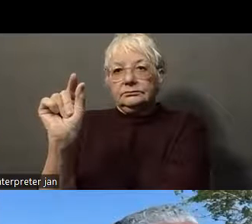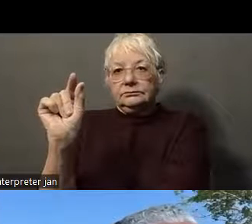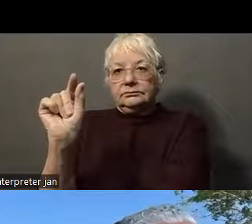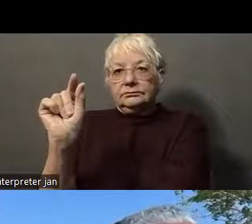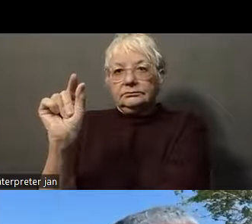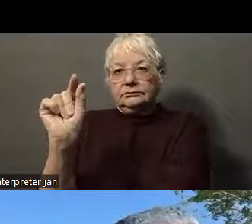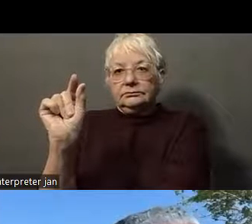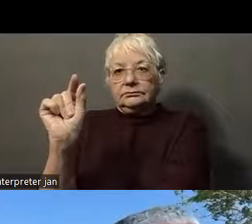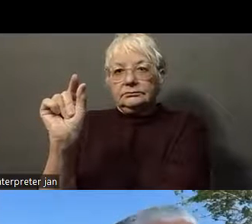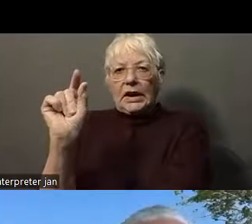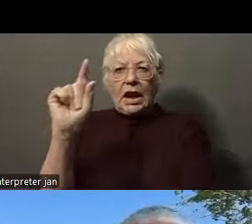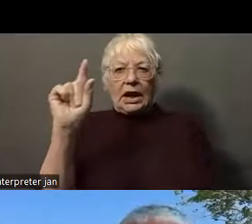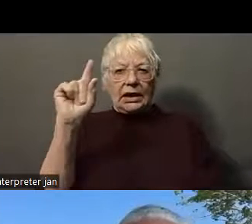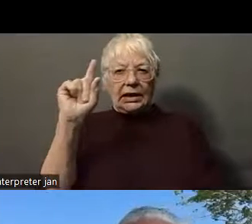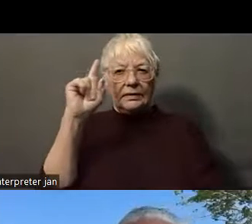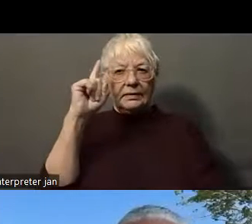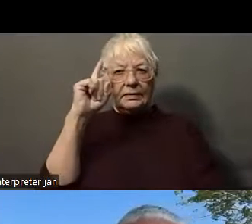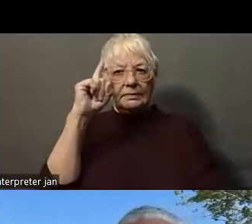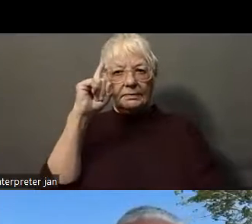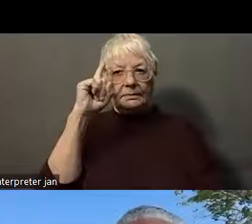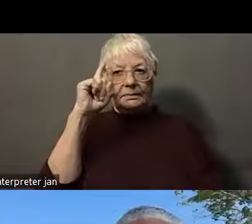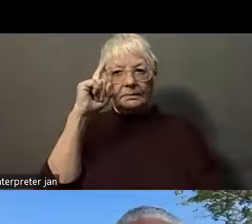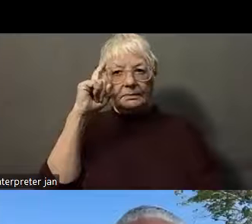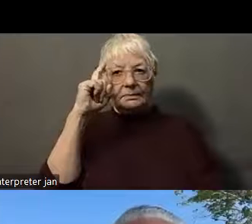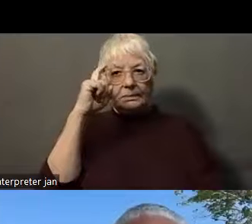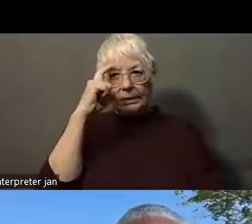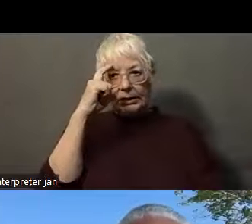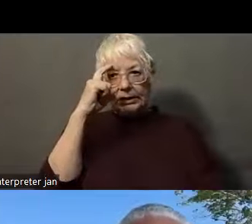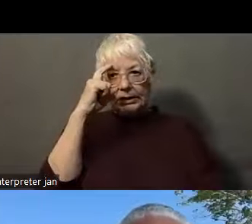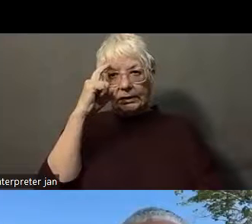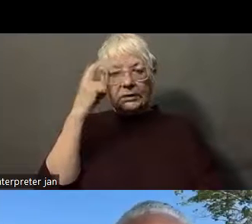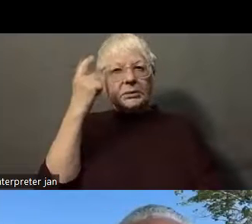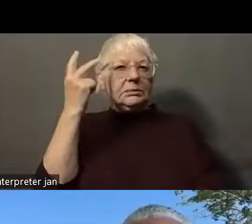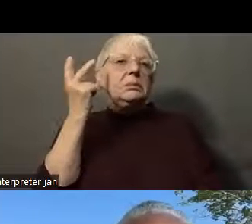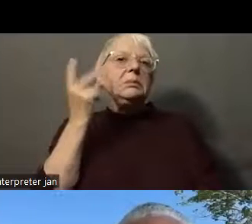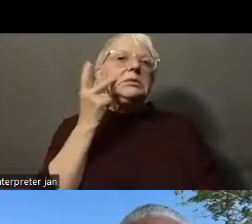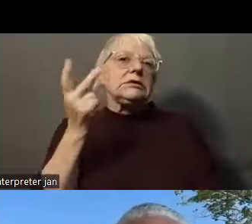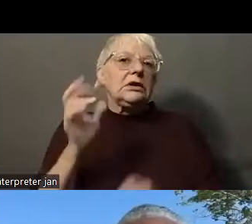And I believe that's, let me see if there are more.